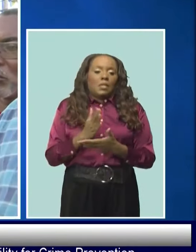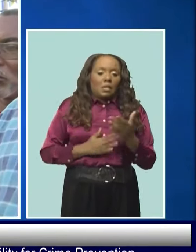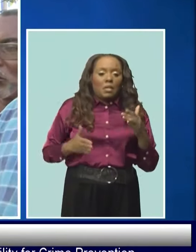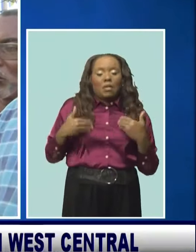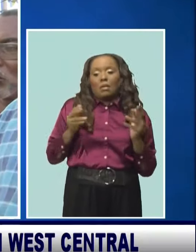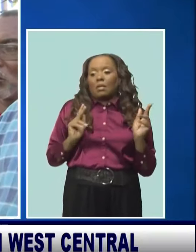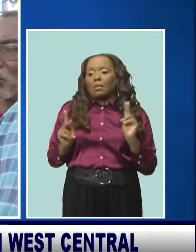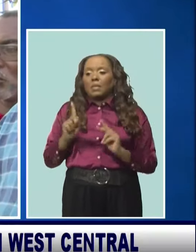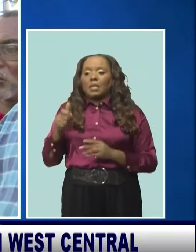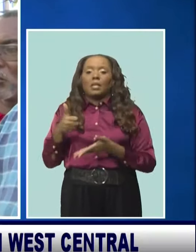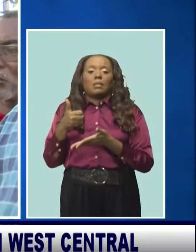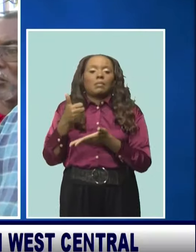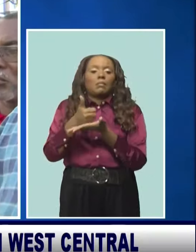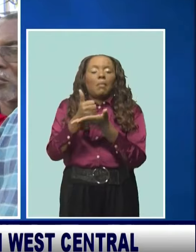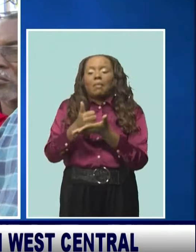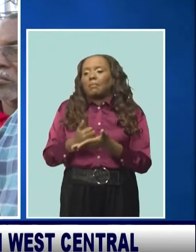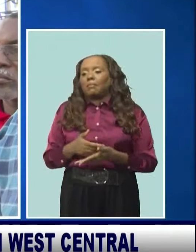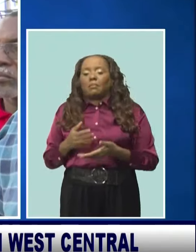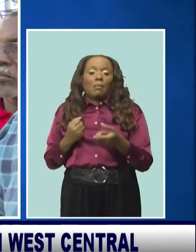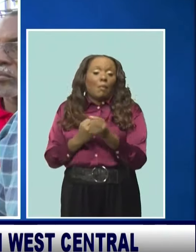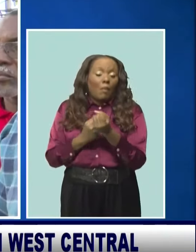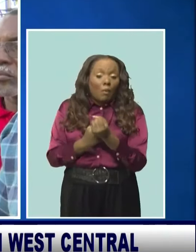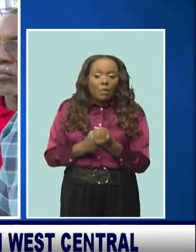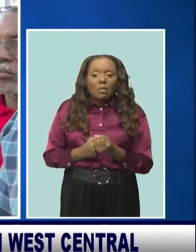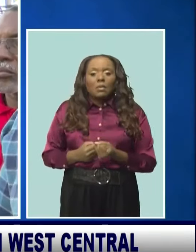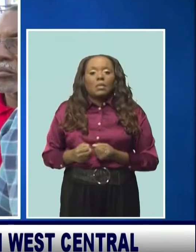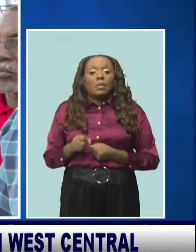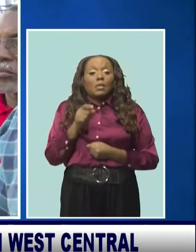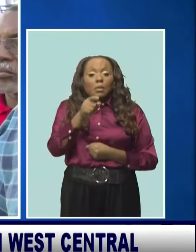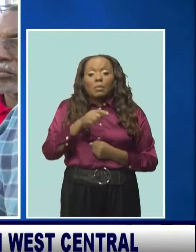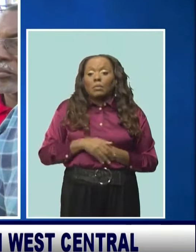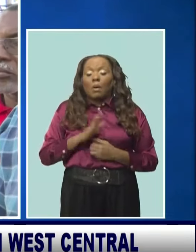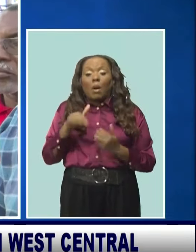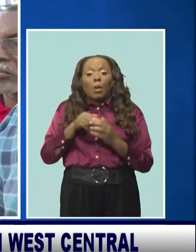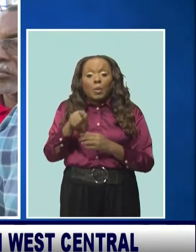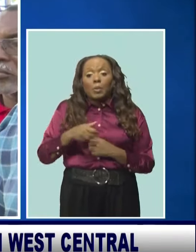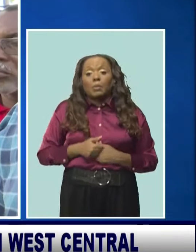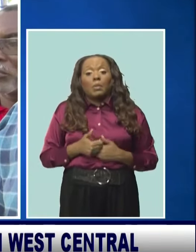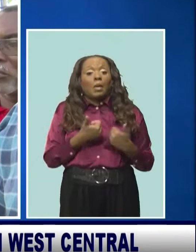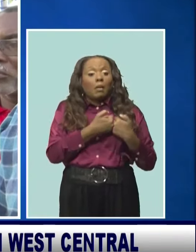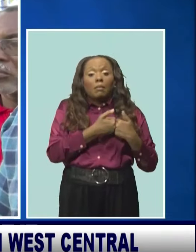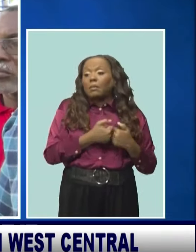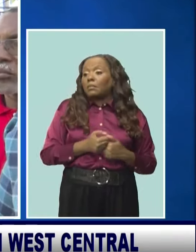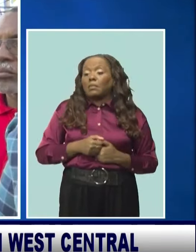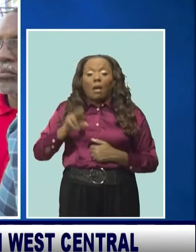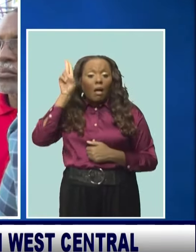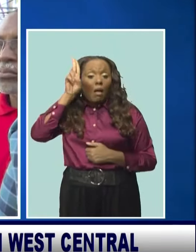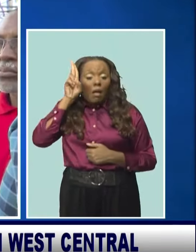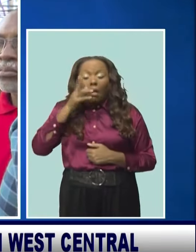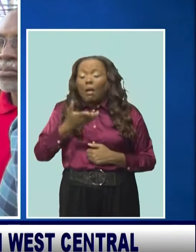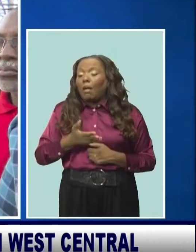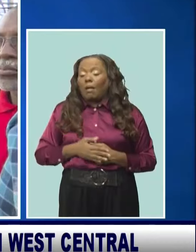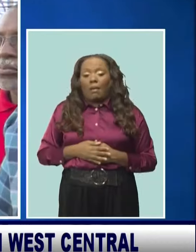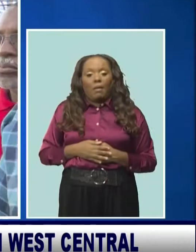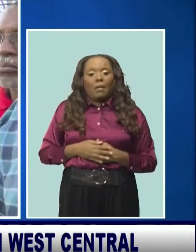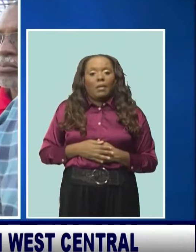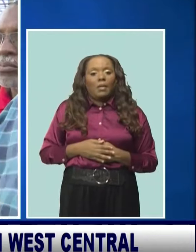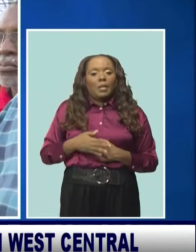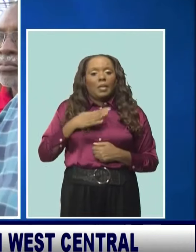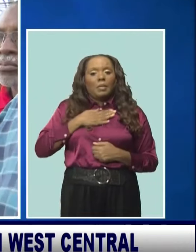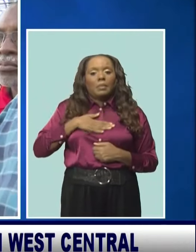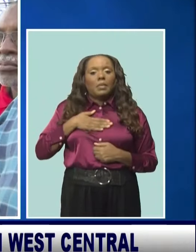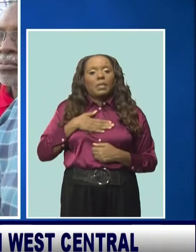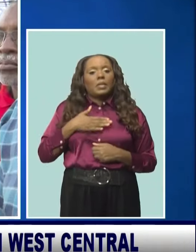spoon feeding. So I'm asking every Barbadian, every uncle, every girlfriend, every person out there to start to point our